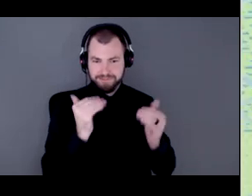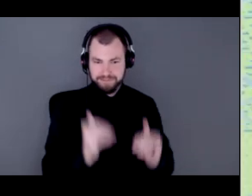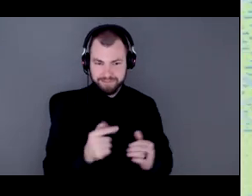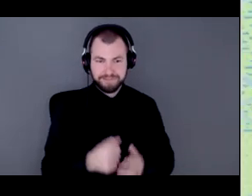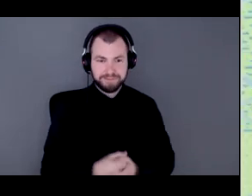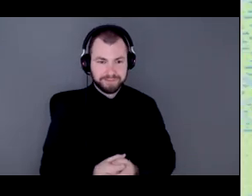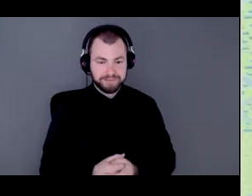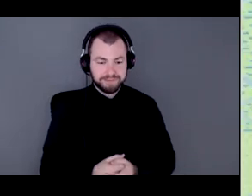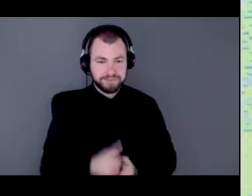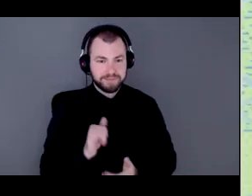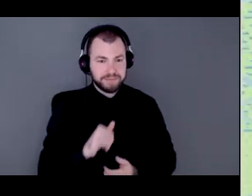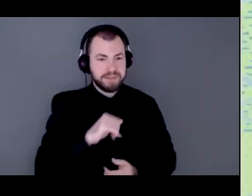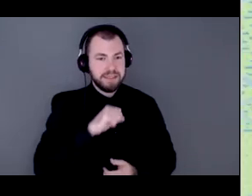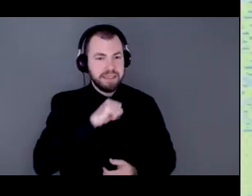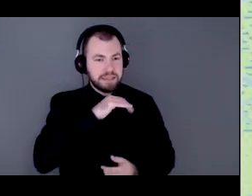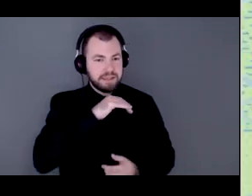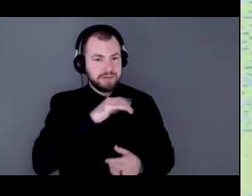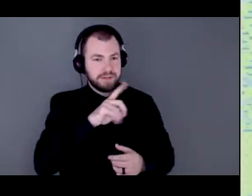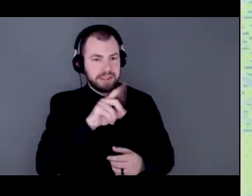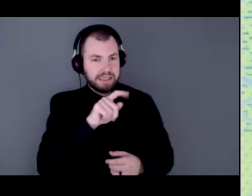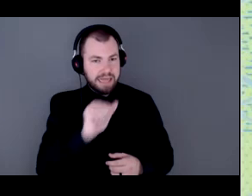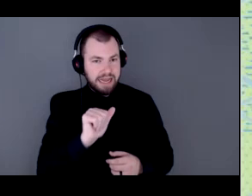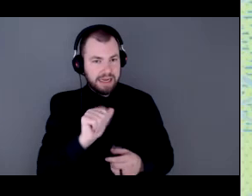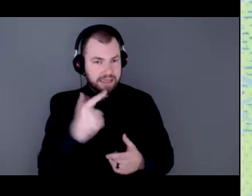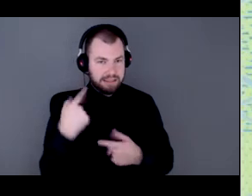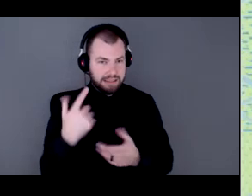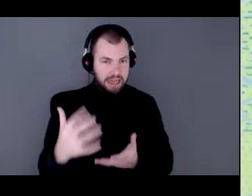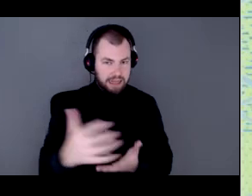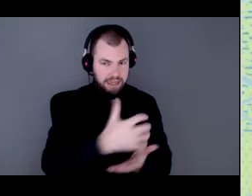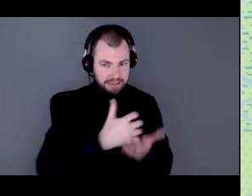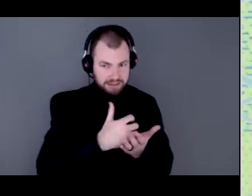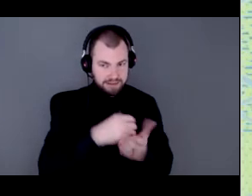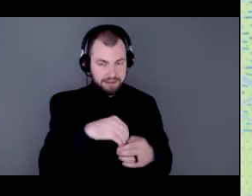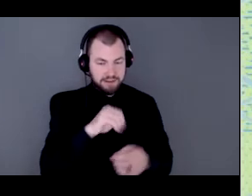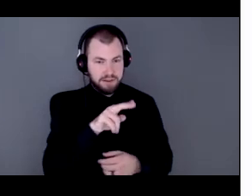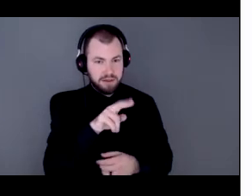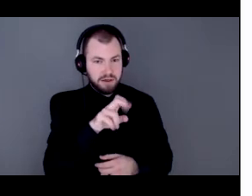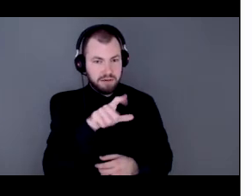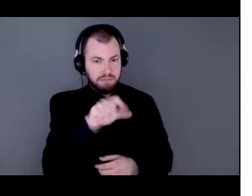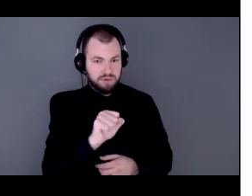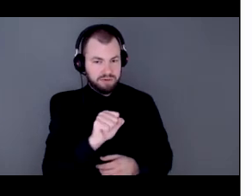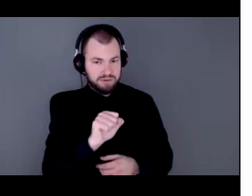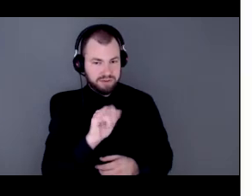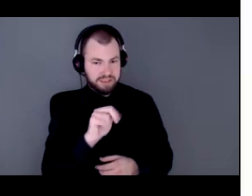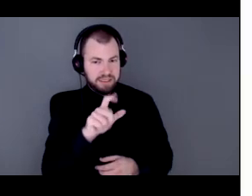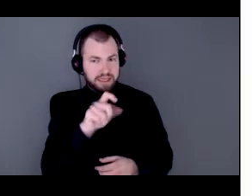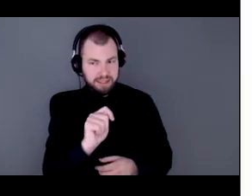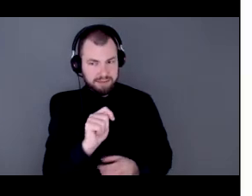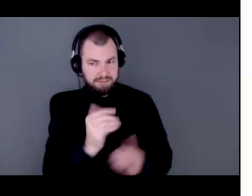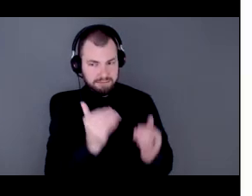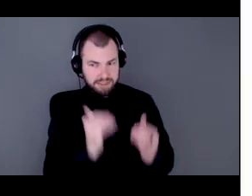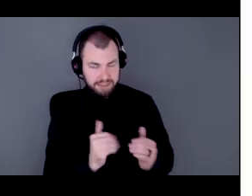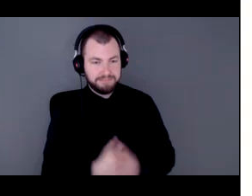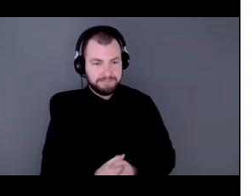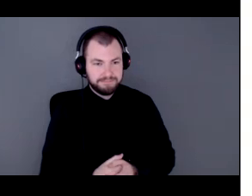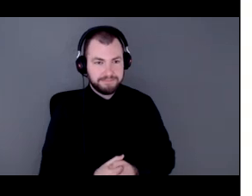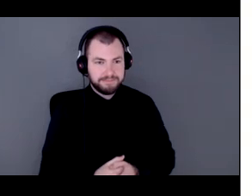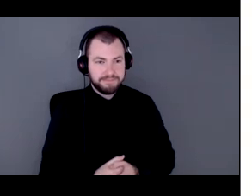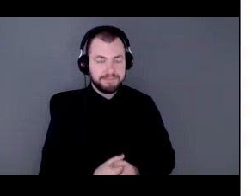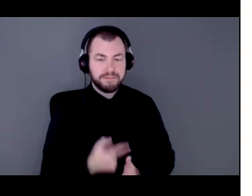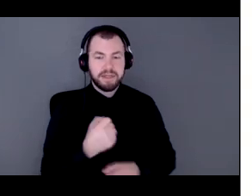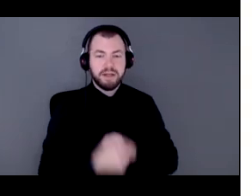data that has been collected in Merle's Inlet. Next slide. And here, one project outline. So